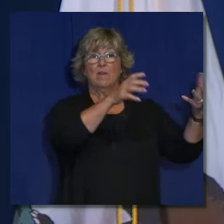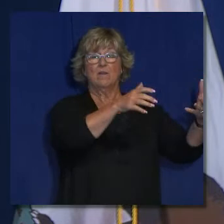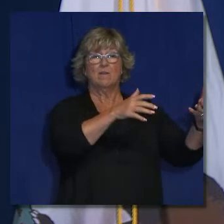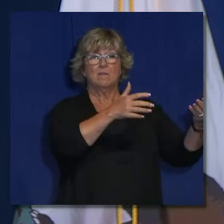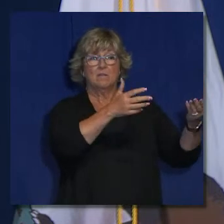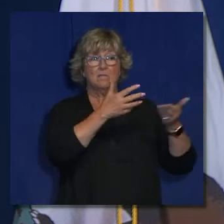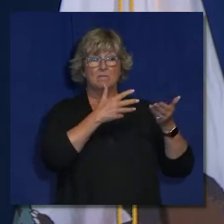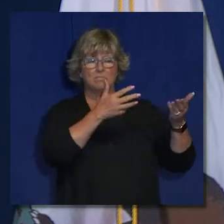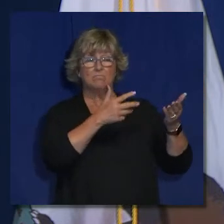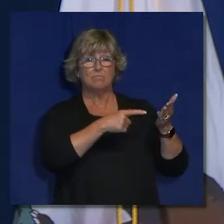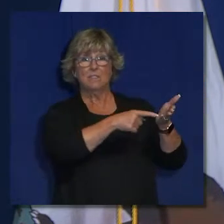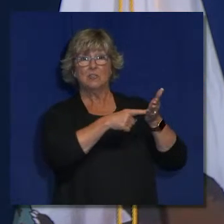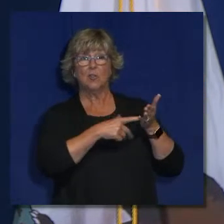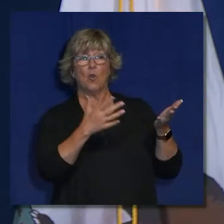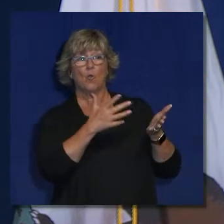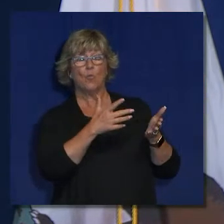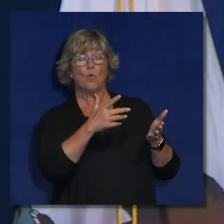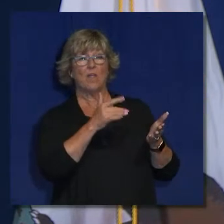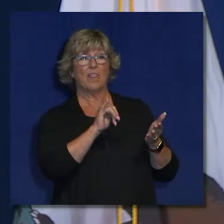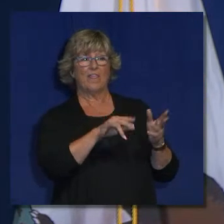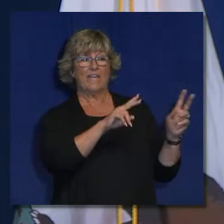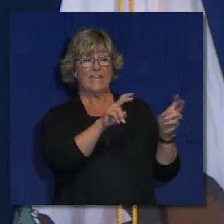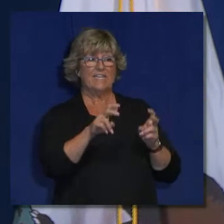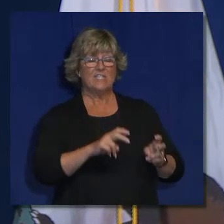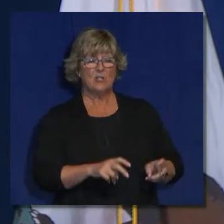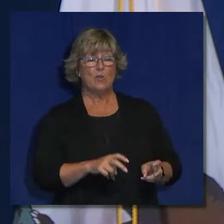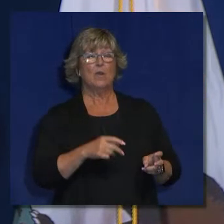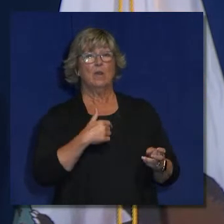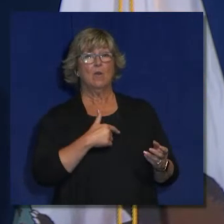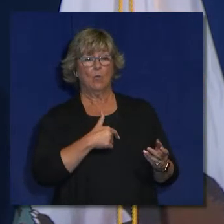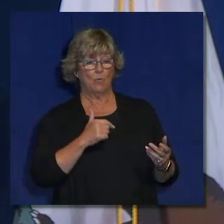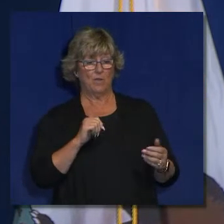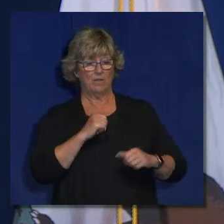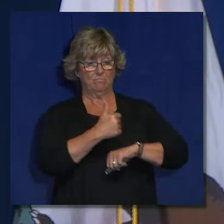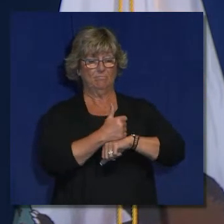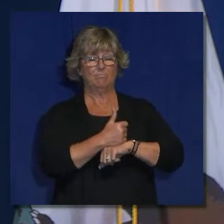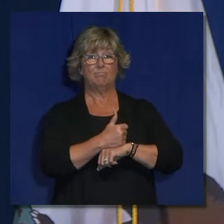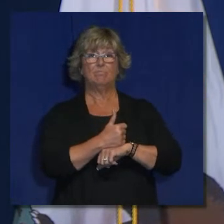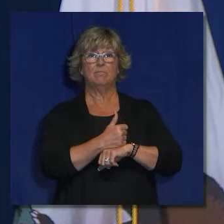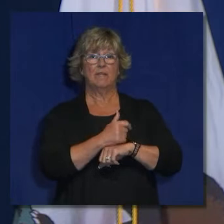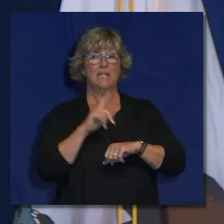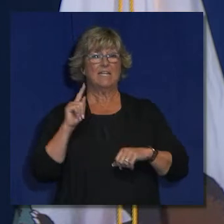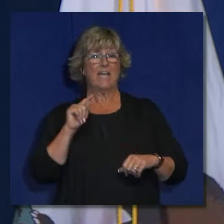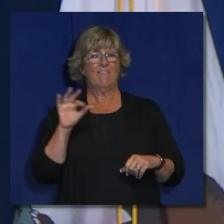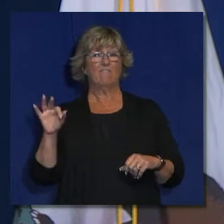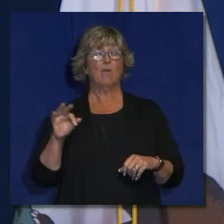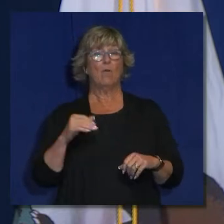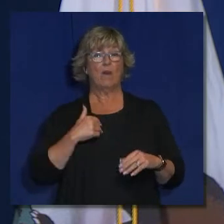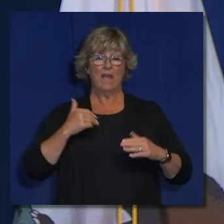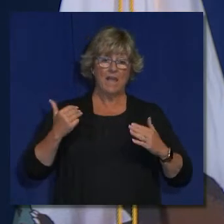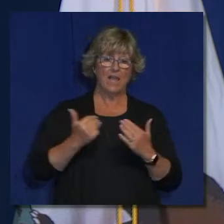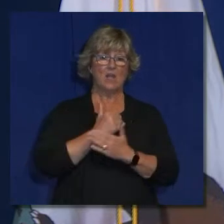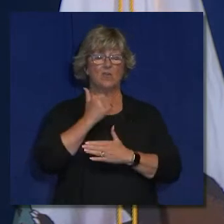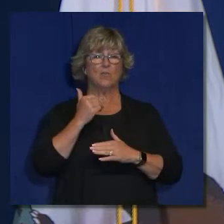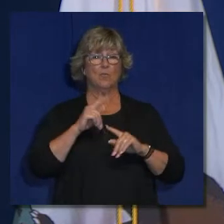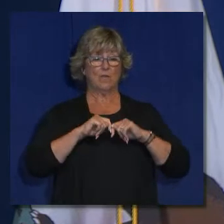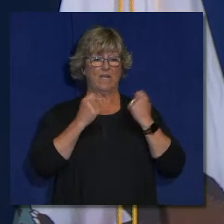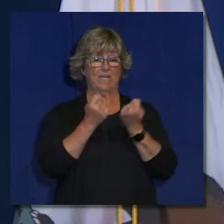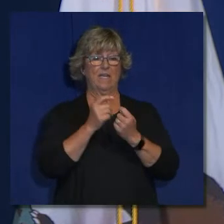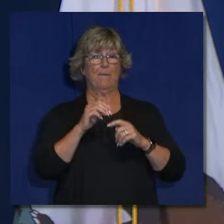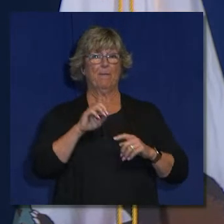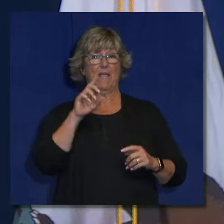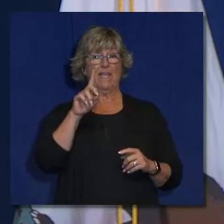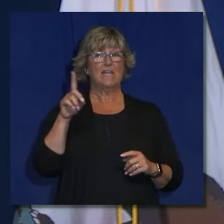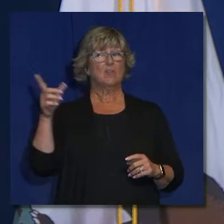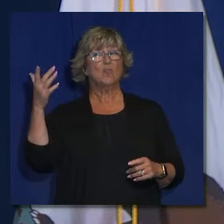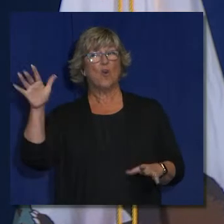highlighting, illuminating a lot of those issues and vulnerabilities. And we put together not just a strike team task force, but we have a whole new team at EDD, which you're familiar